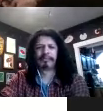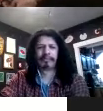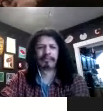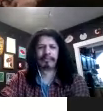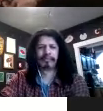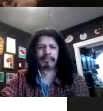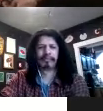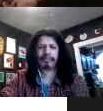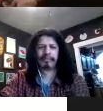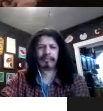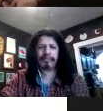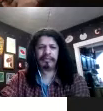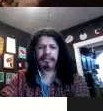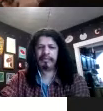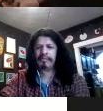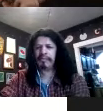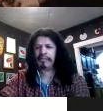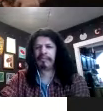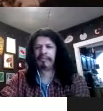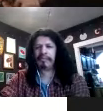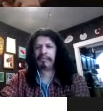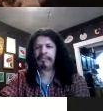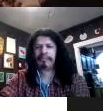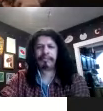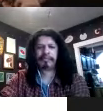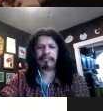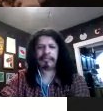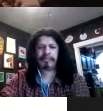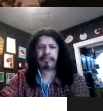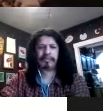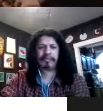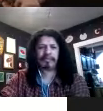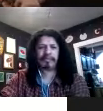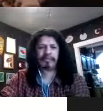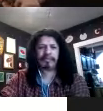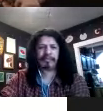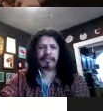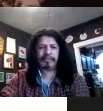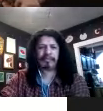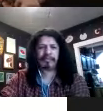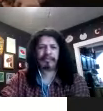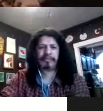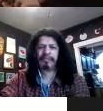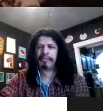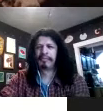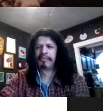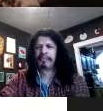I've got too many things going on. The unique segments. We talked a little bit about this. Beacon Street is not consistent across its